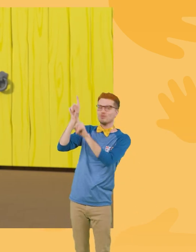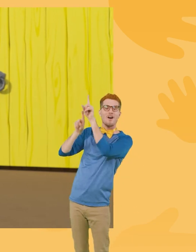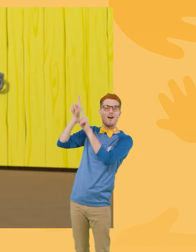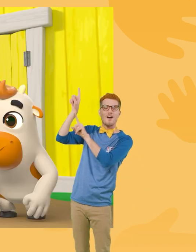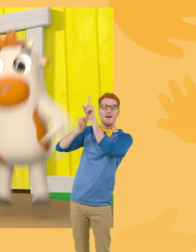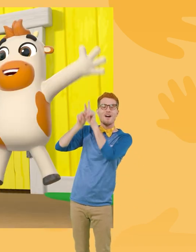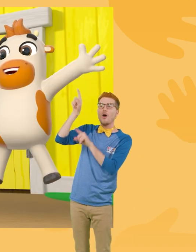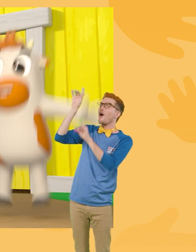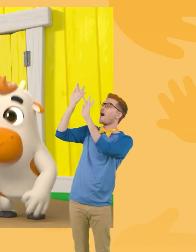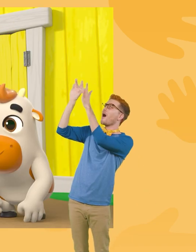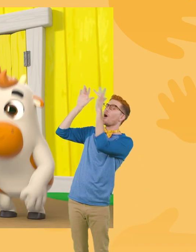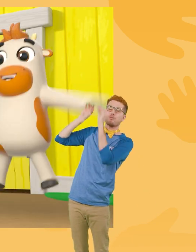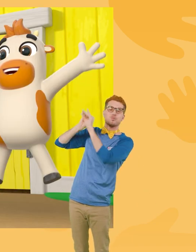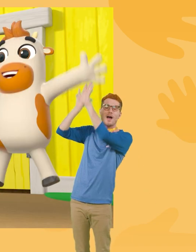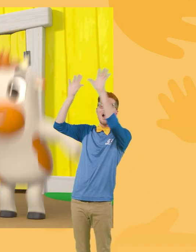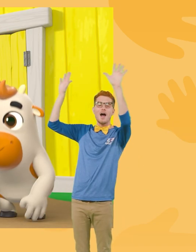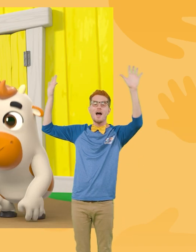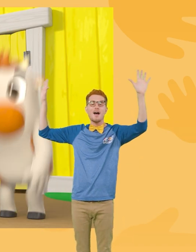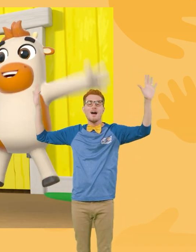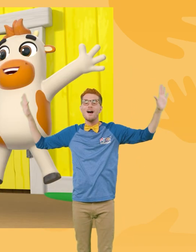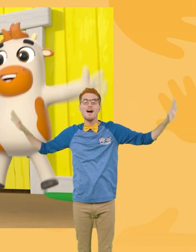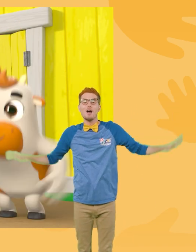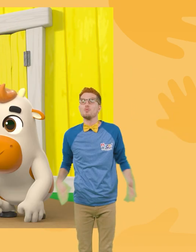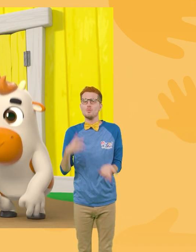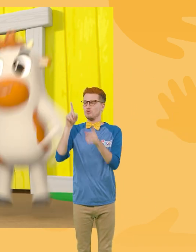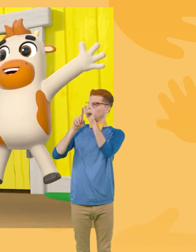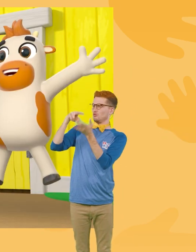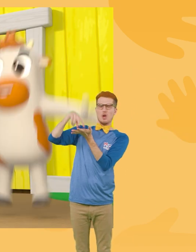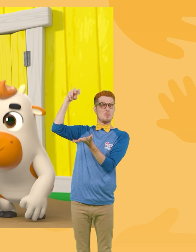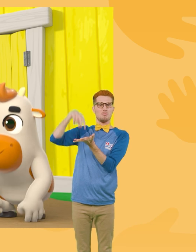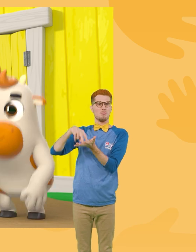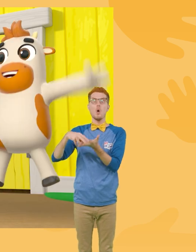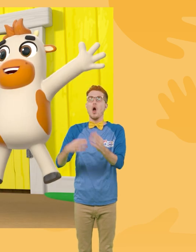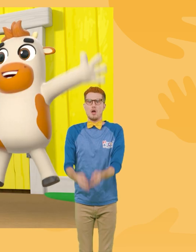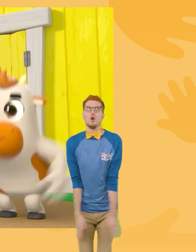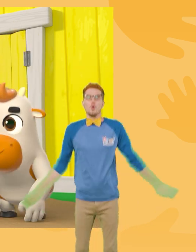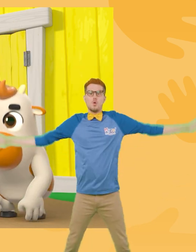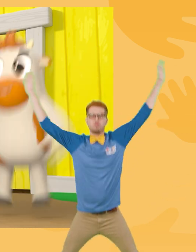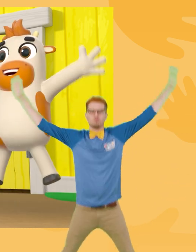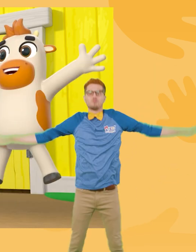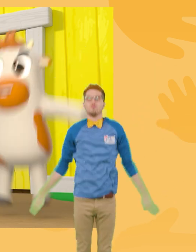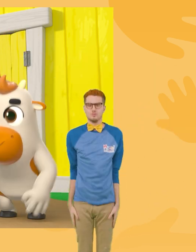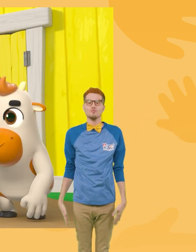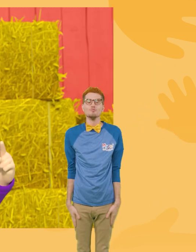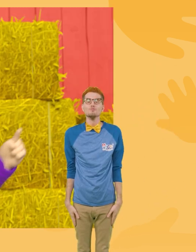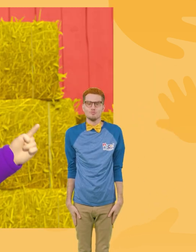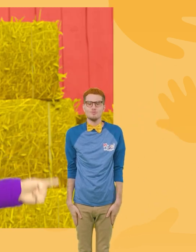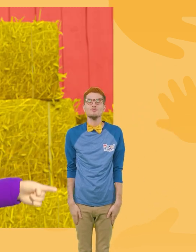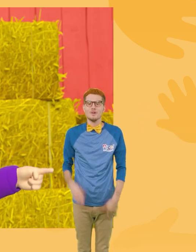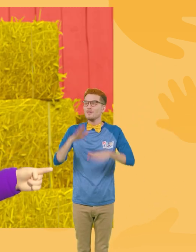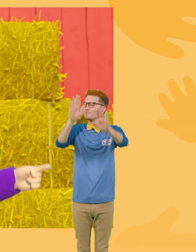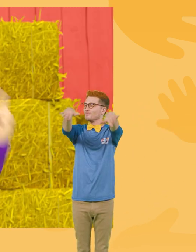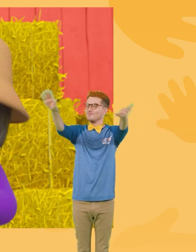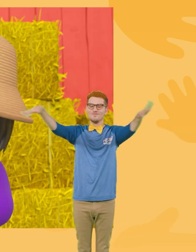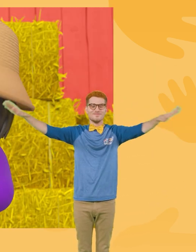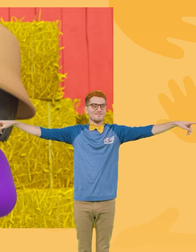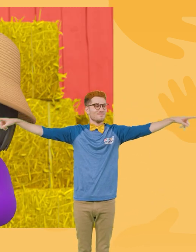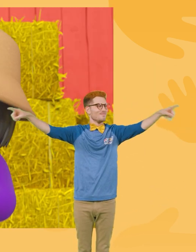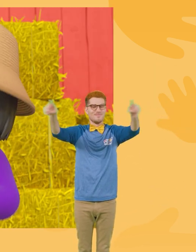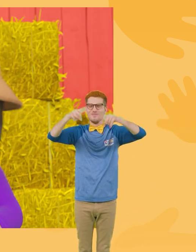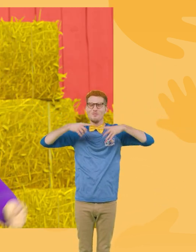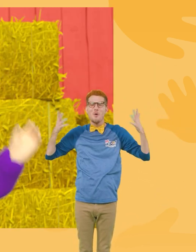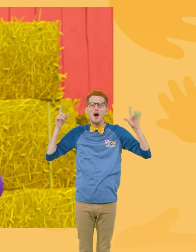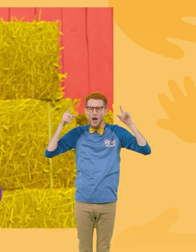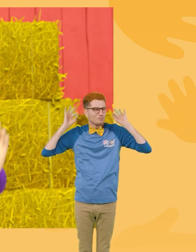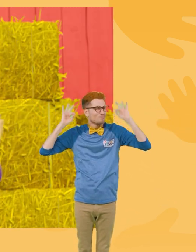like a star shining oh so bright. Star jump, star jump. Hey everybody,